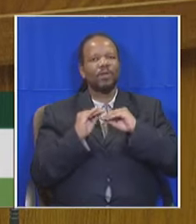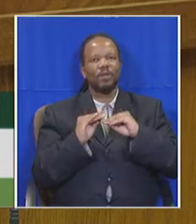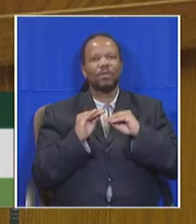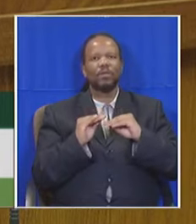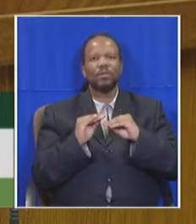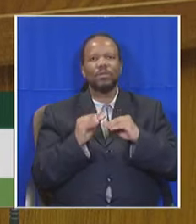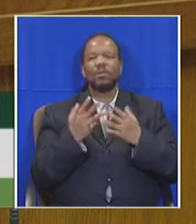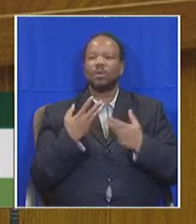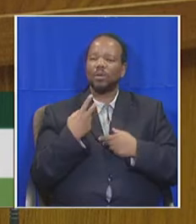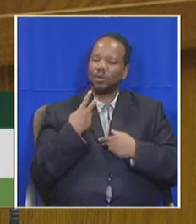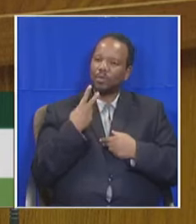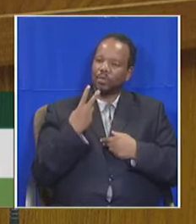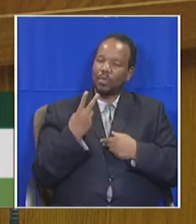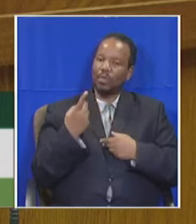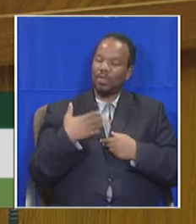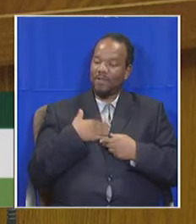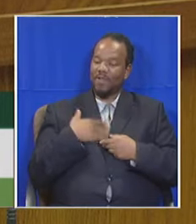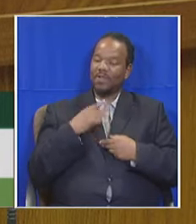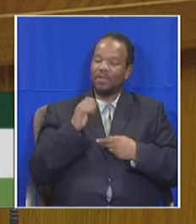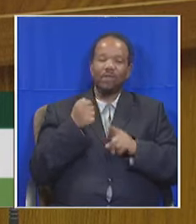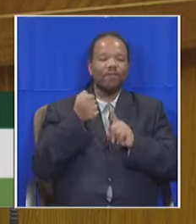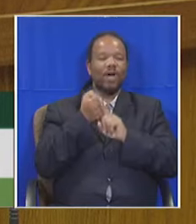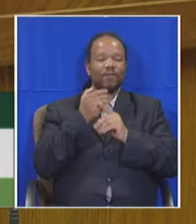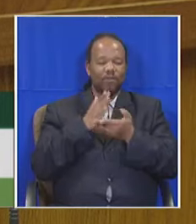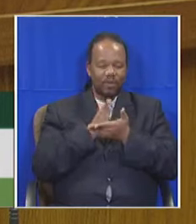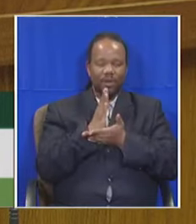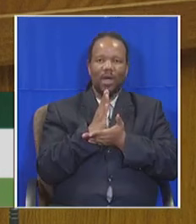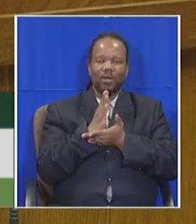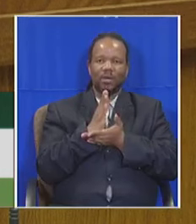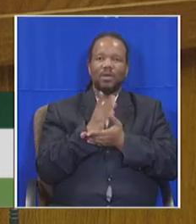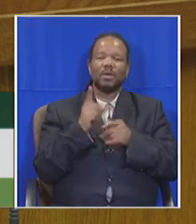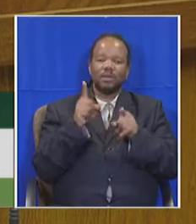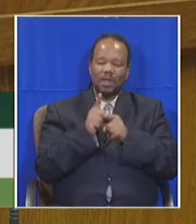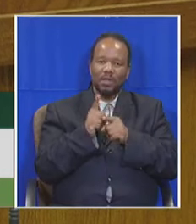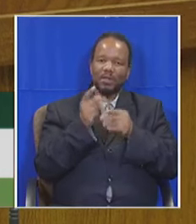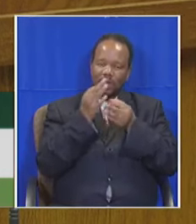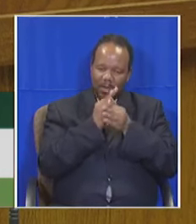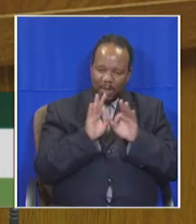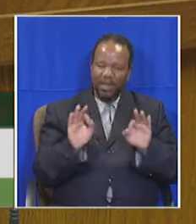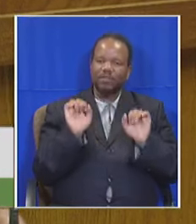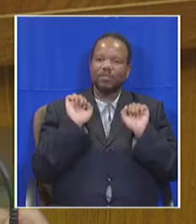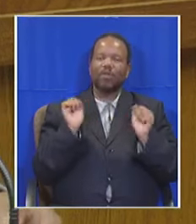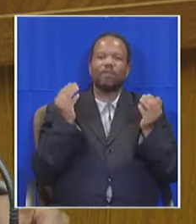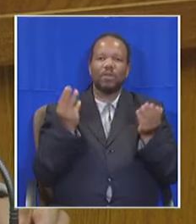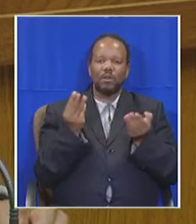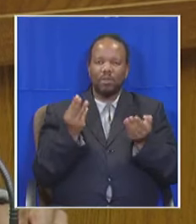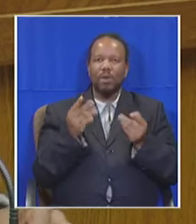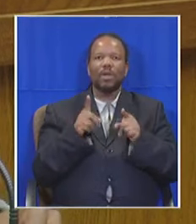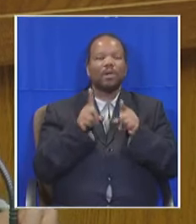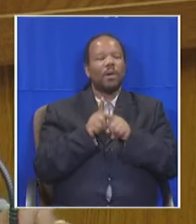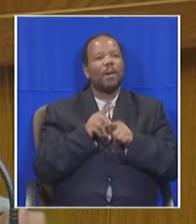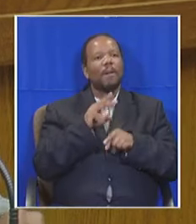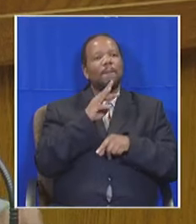saw it befitting to fight for the rights and to fight for the liberation of our people? The struggle fought by Comrade Peter